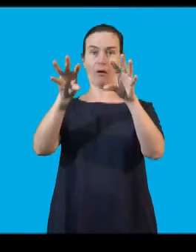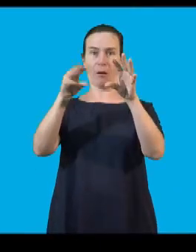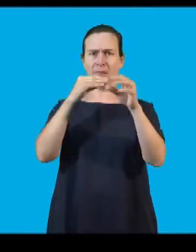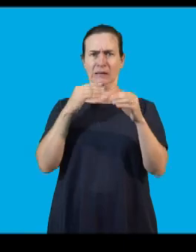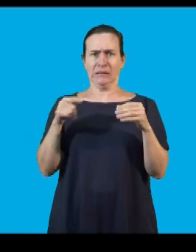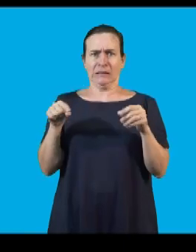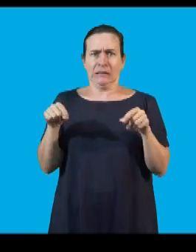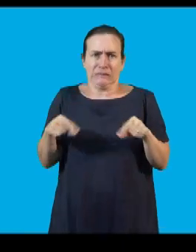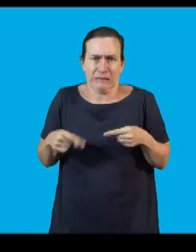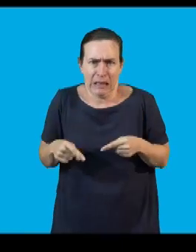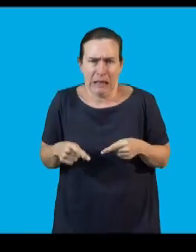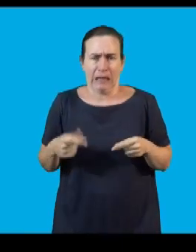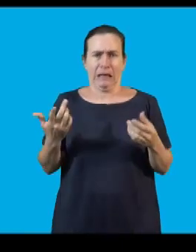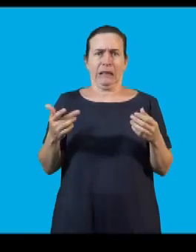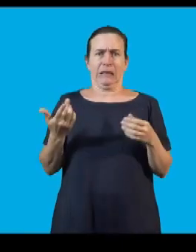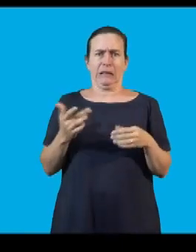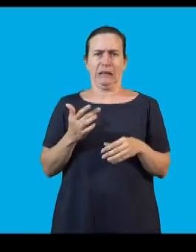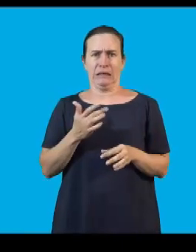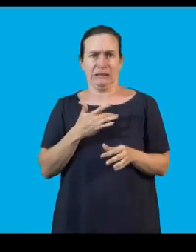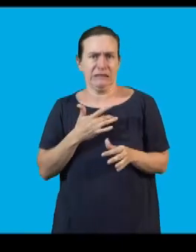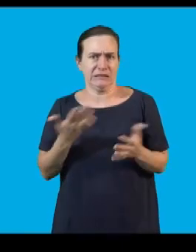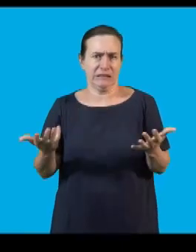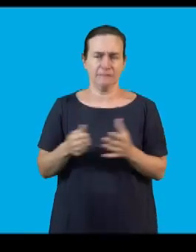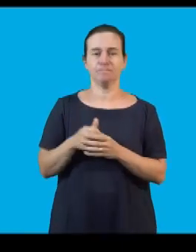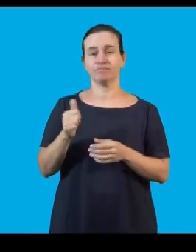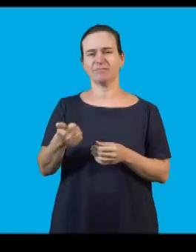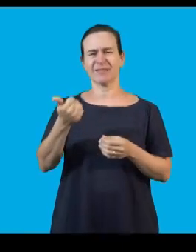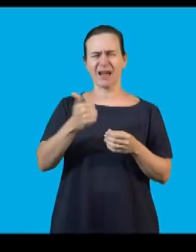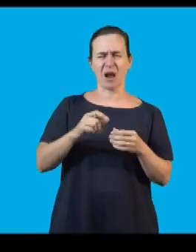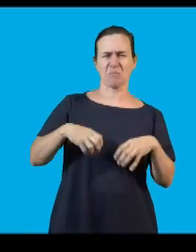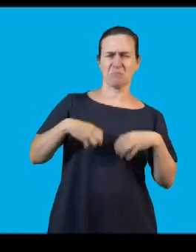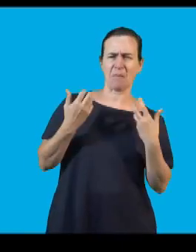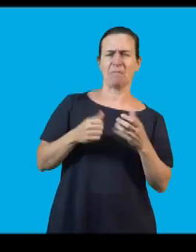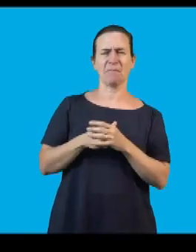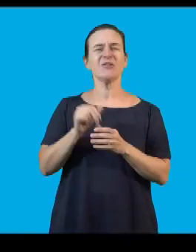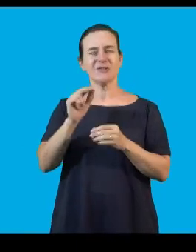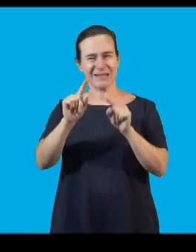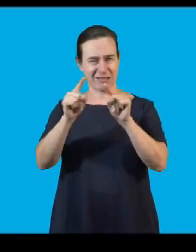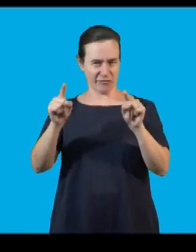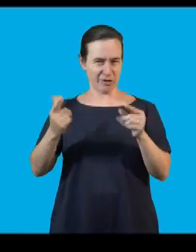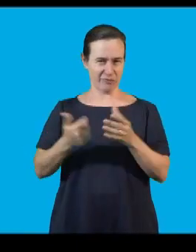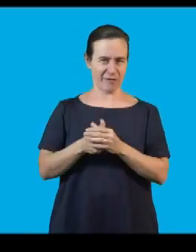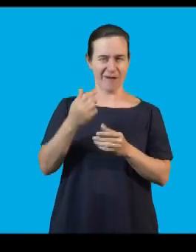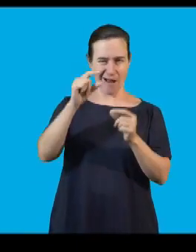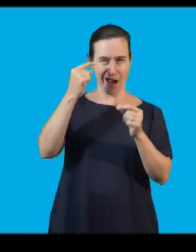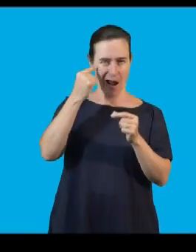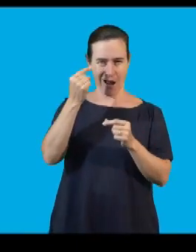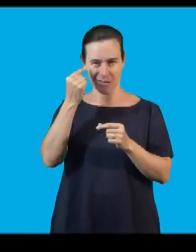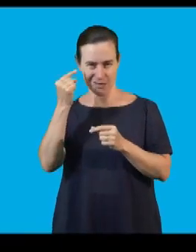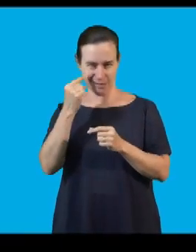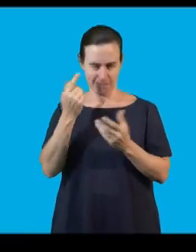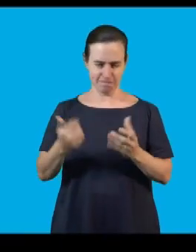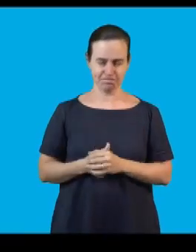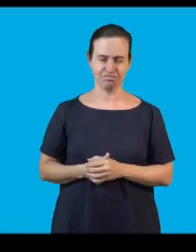are popping, look at the fear or the fright and the surprise or shock. So look at the different aspects specifically